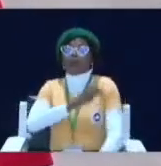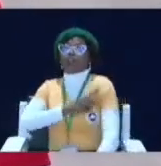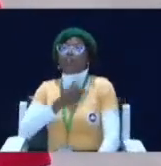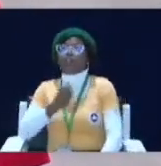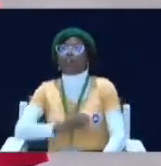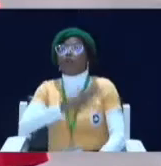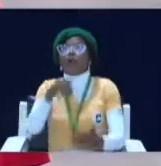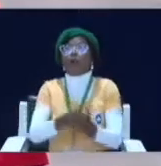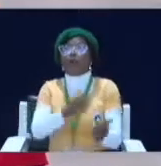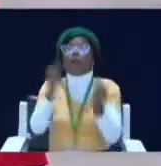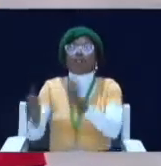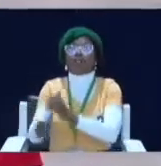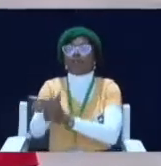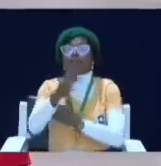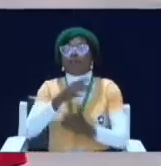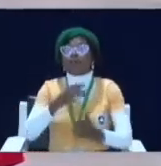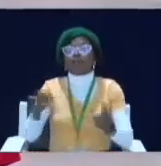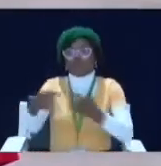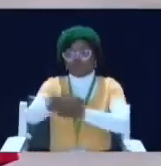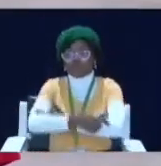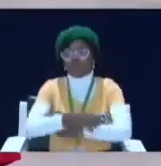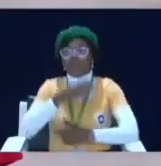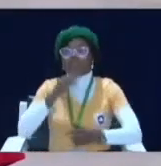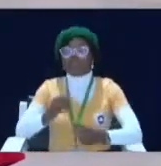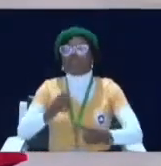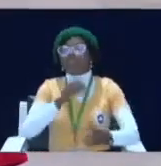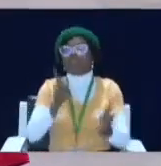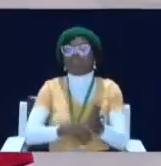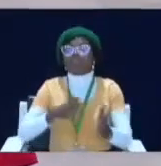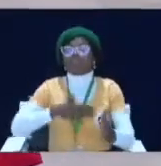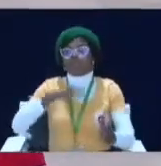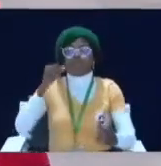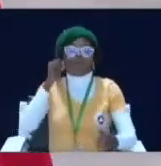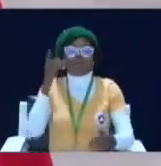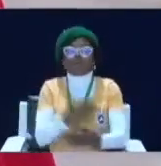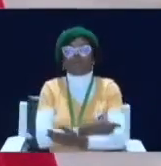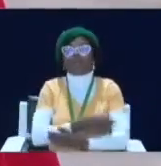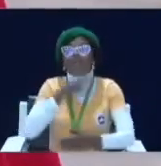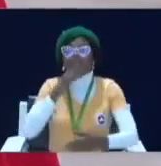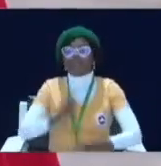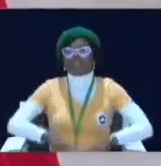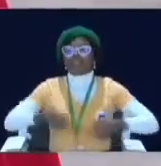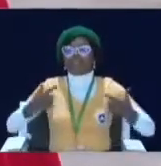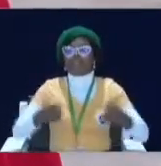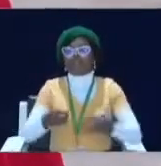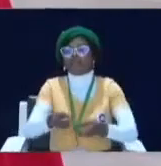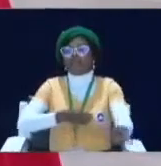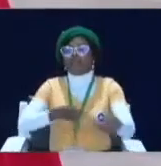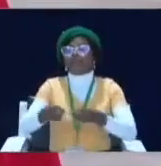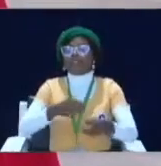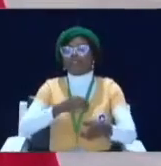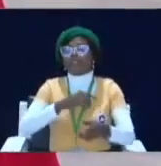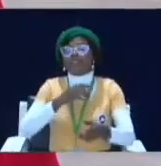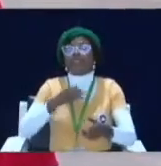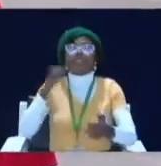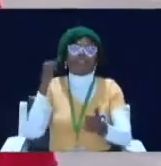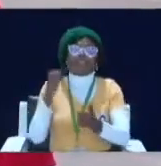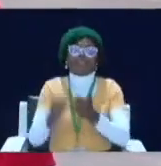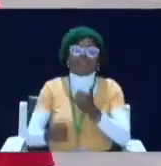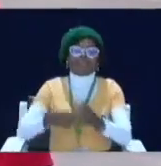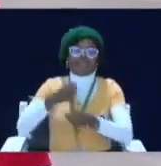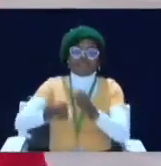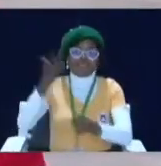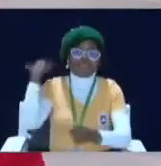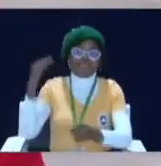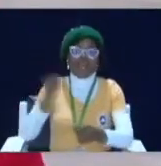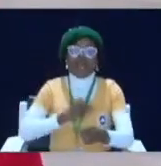today, this daughter of God is alive. During youth convention last year, I was in auditorium